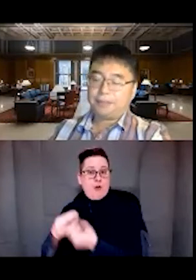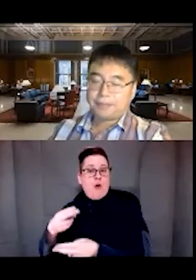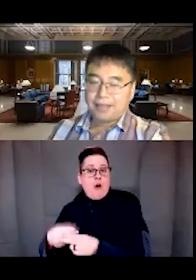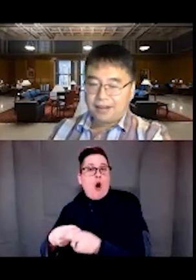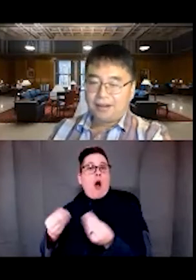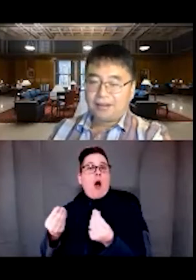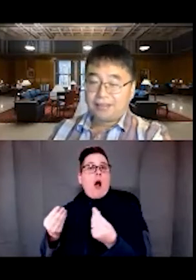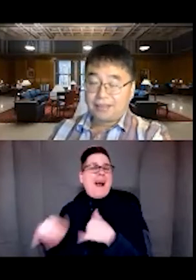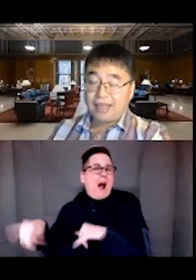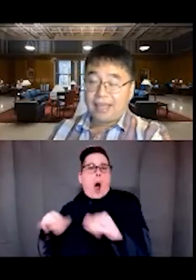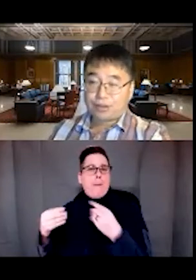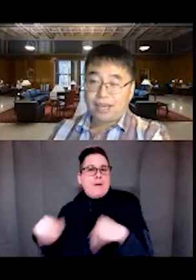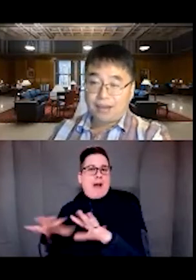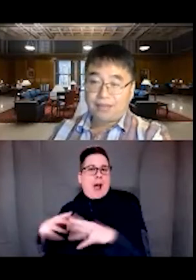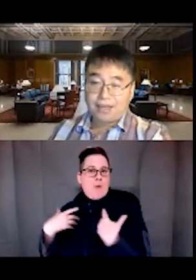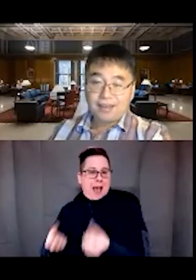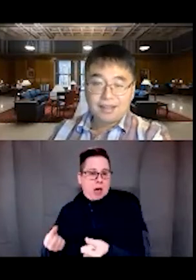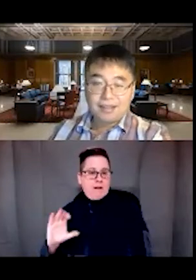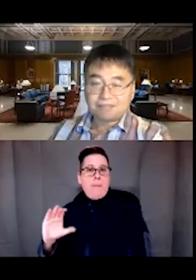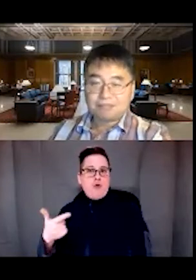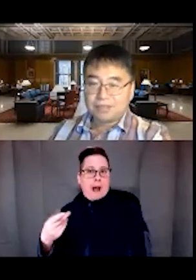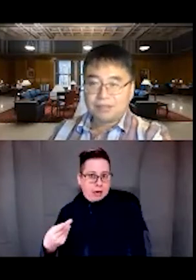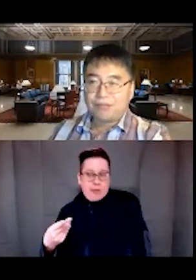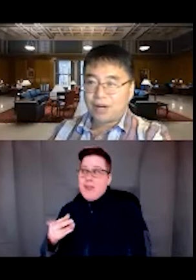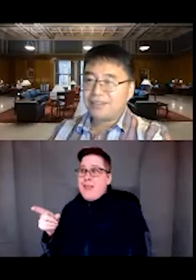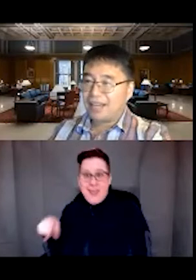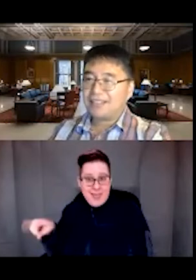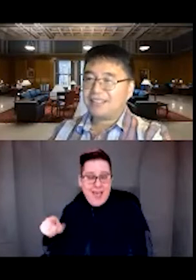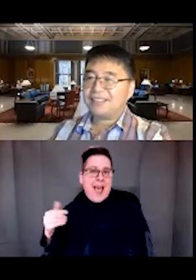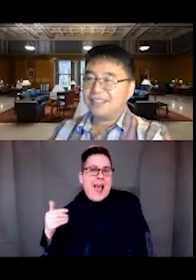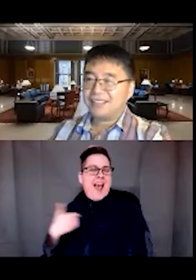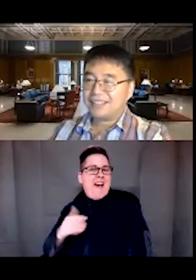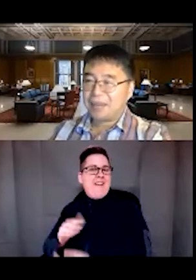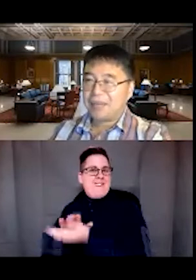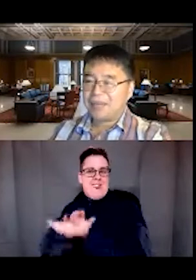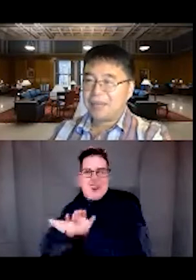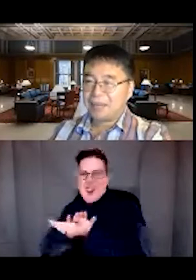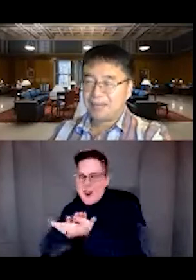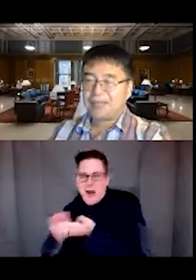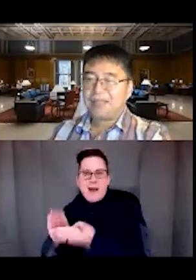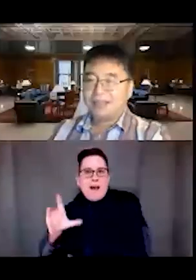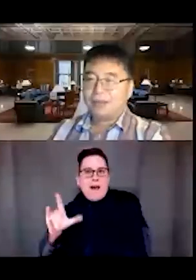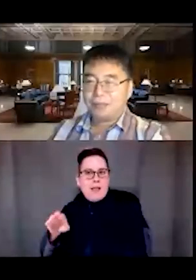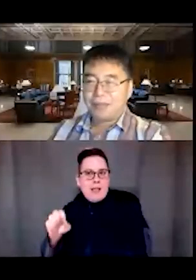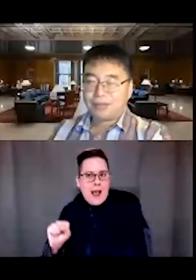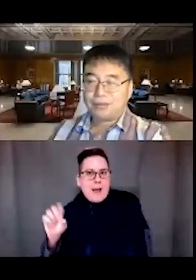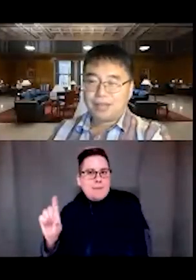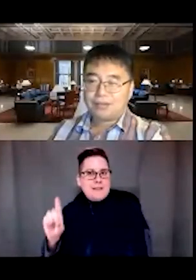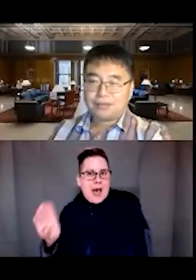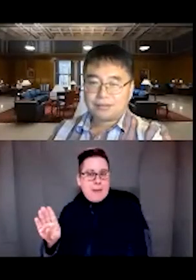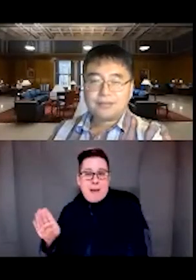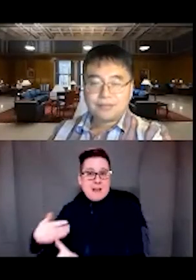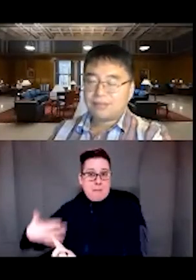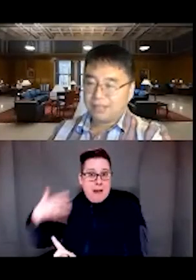Health that actually have a very nice and claims database going back to